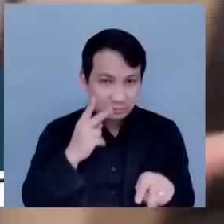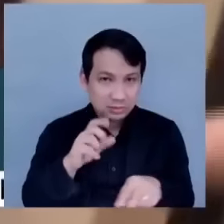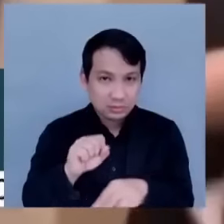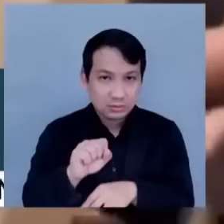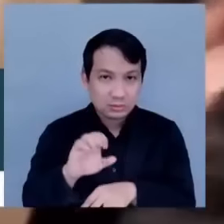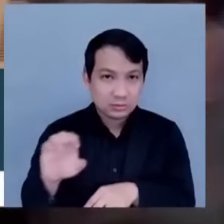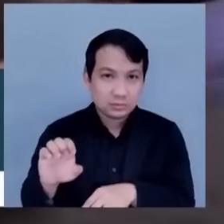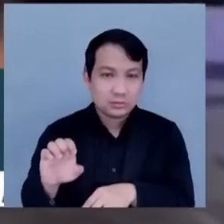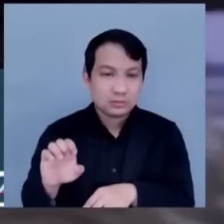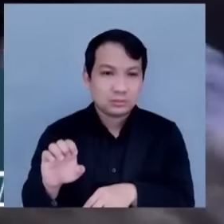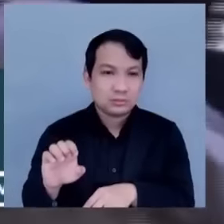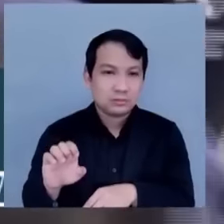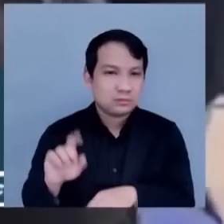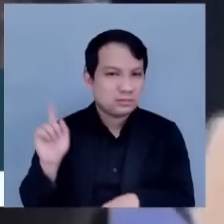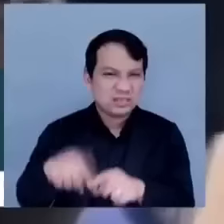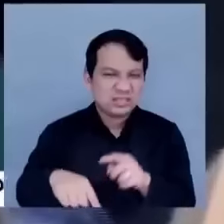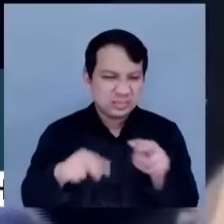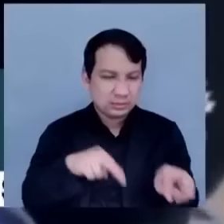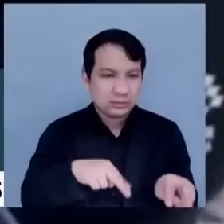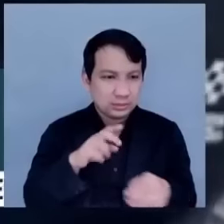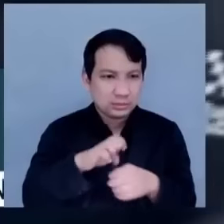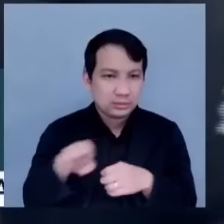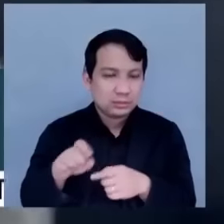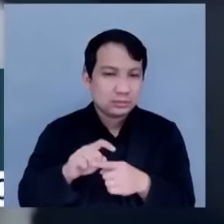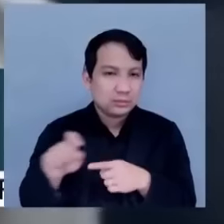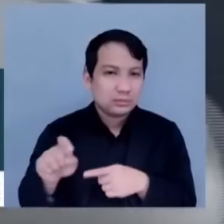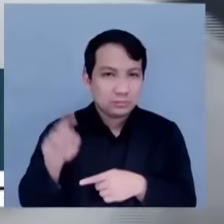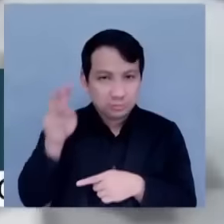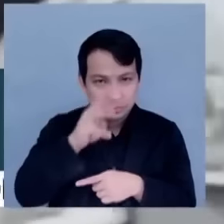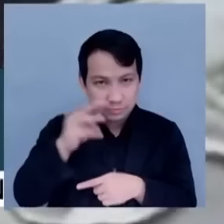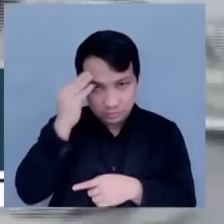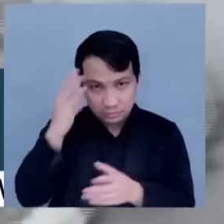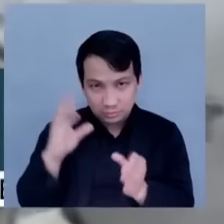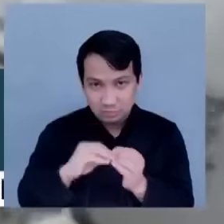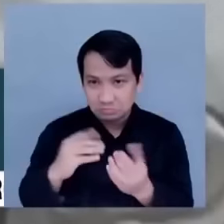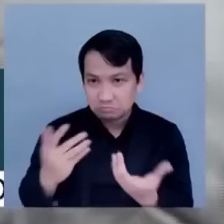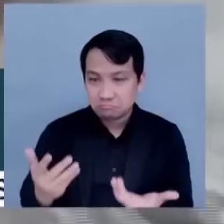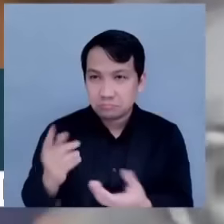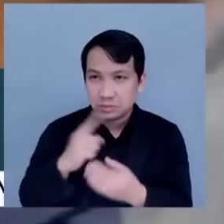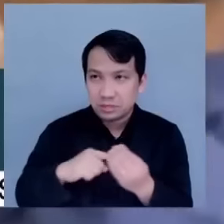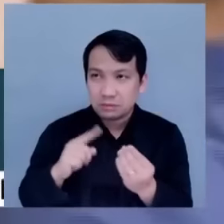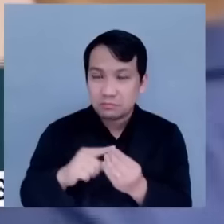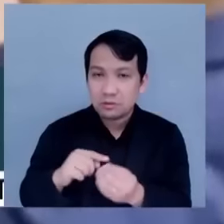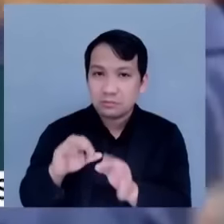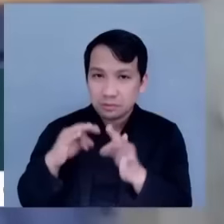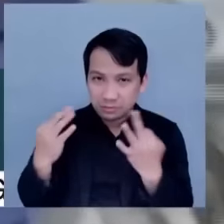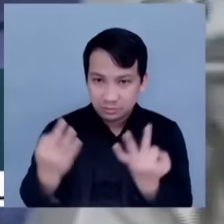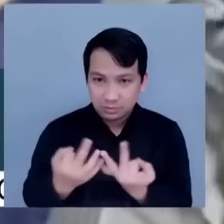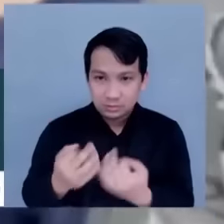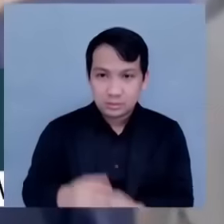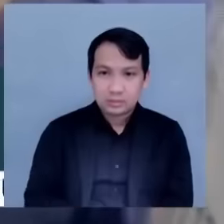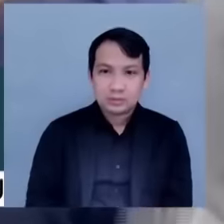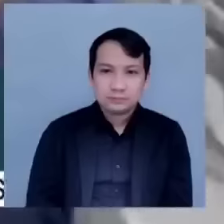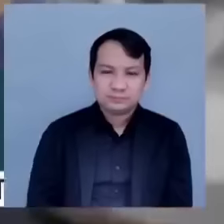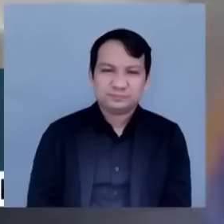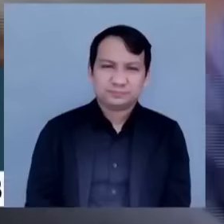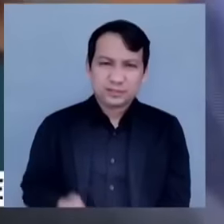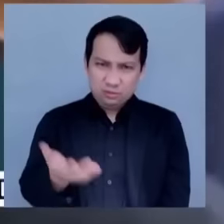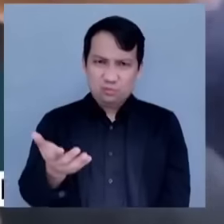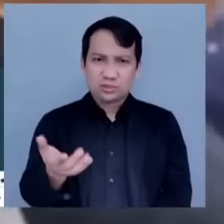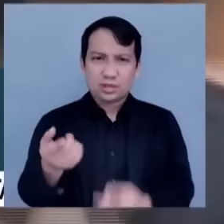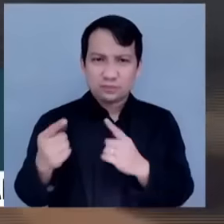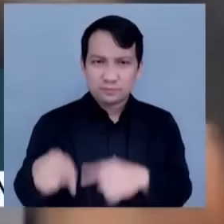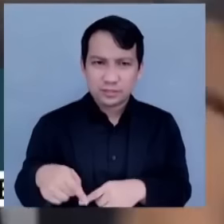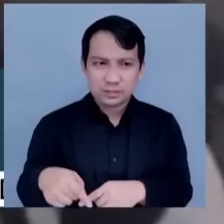unseen, walang seen mode. Eh. Kaya we were worried, especially mga kabag-anak niya and friends. Ano nangyari, she was not